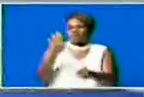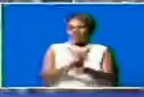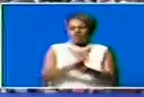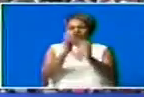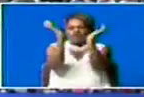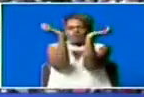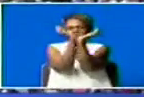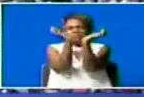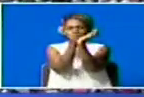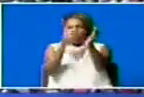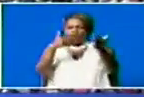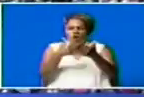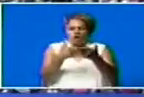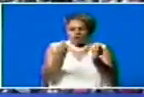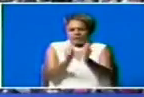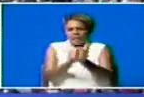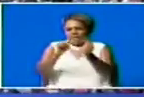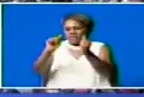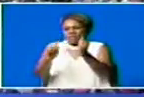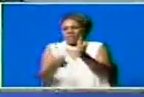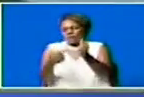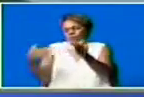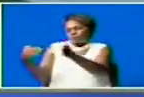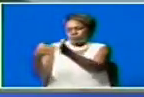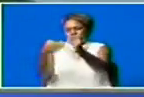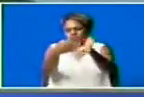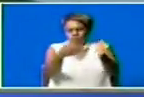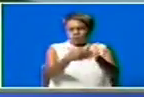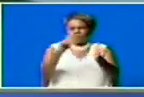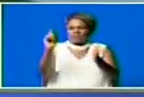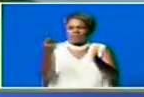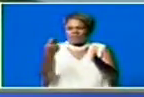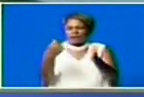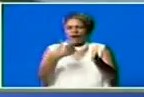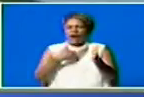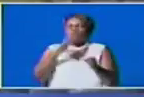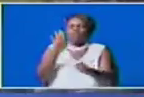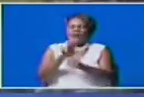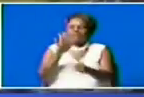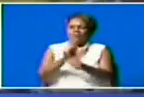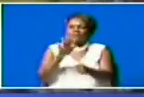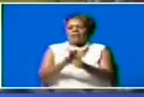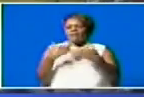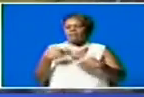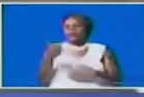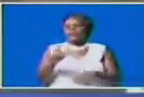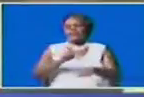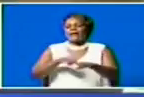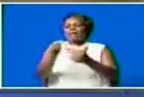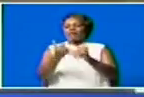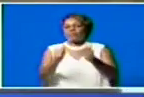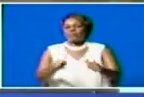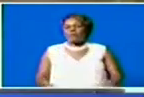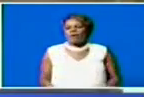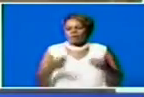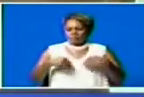Kasarani Stadium, where close to 10,000 fans were turned away. Kenya delivered the largest attendance in the history of the competition. We can